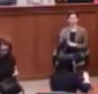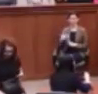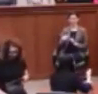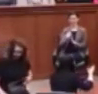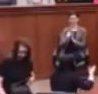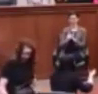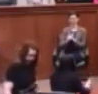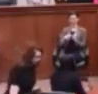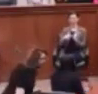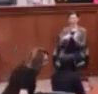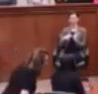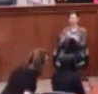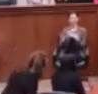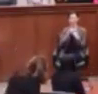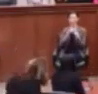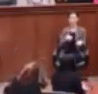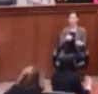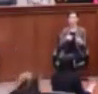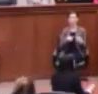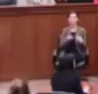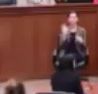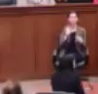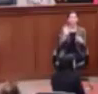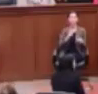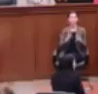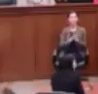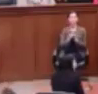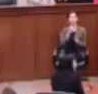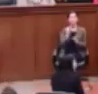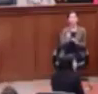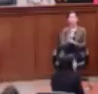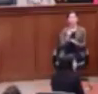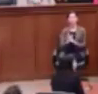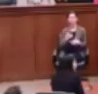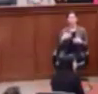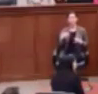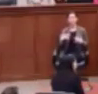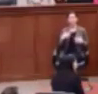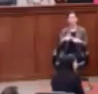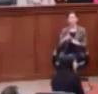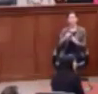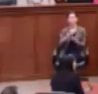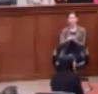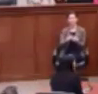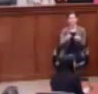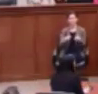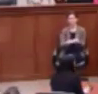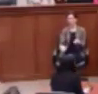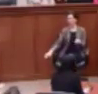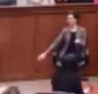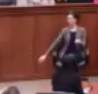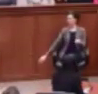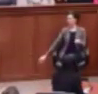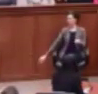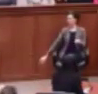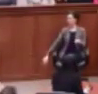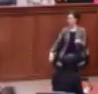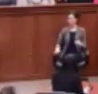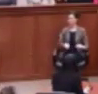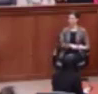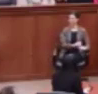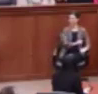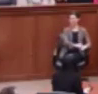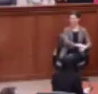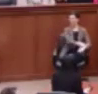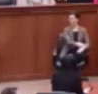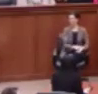agenda item is in response to your previous request for a regular update on the special school district. He asked that I share a few things